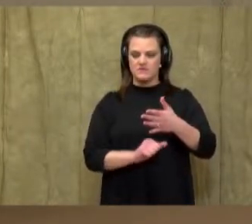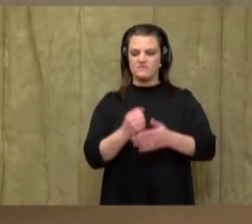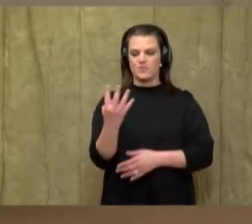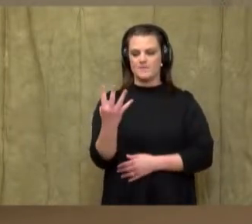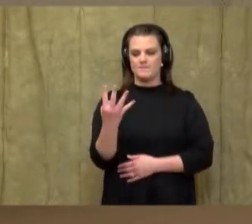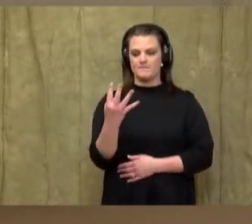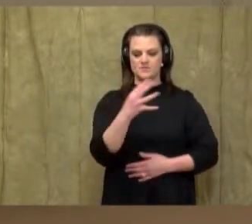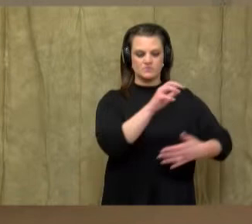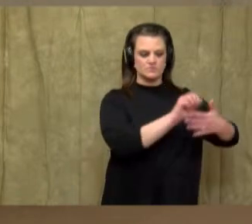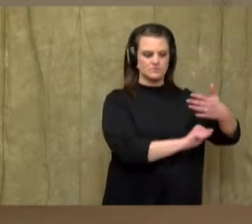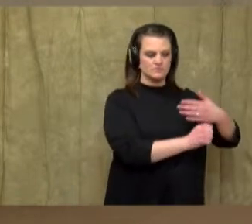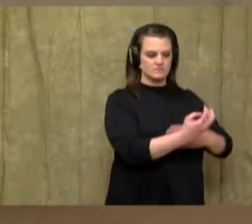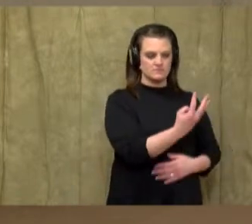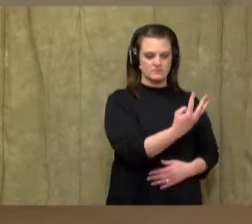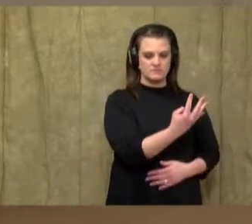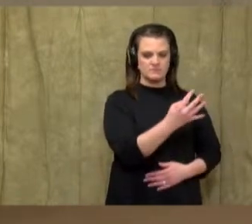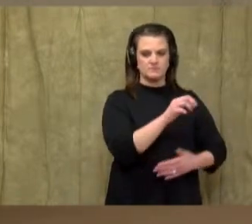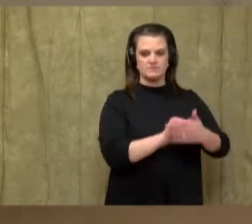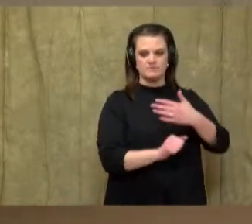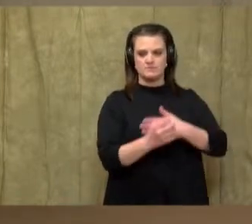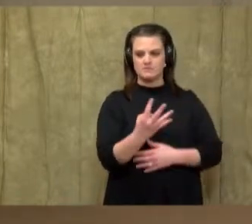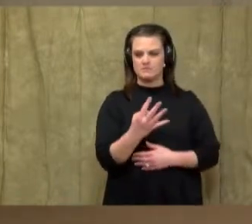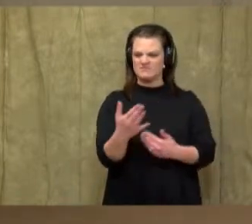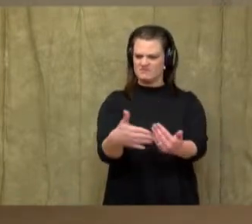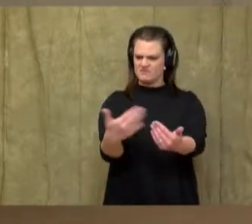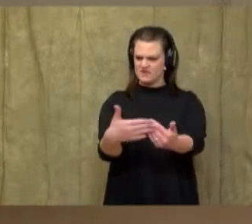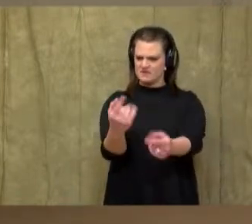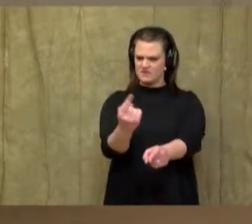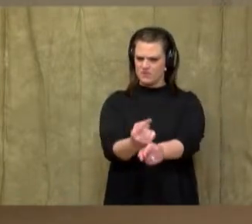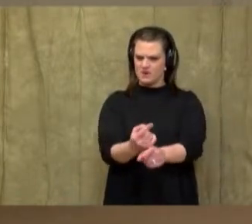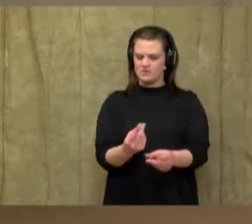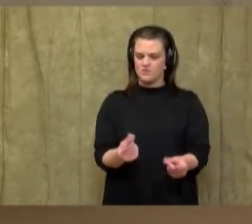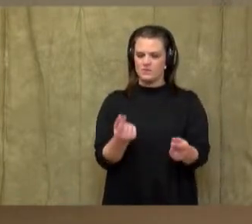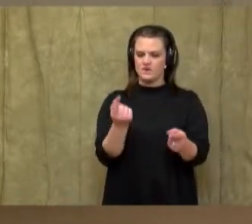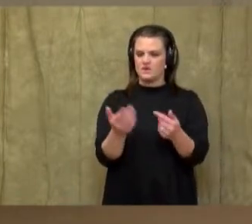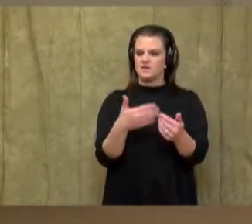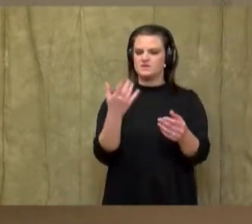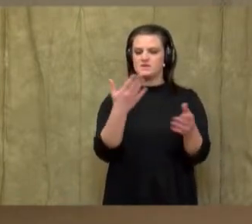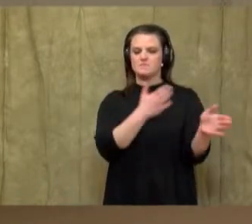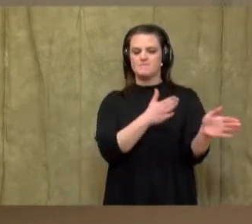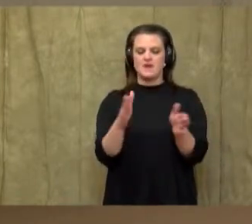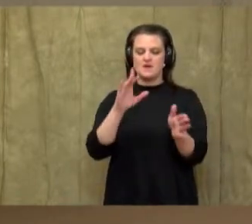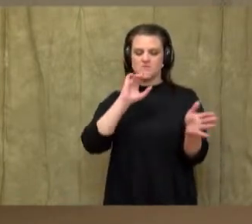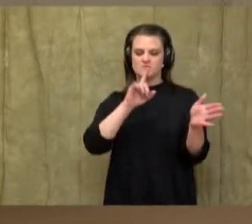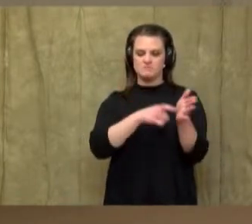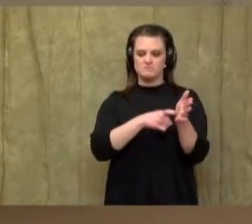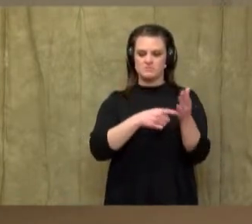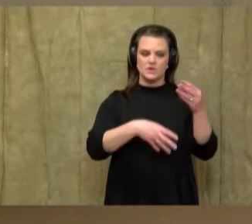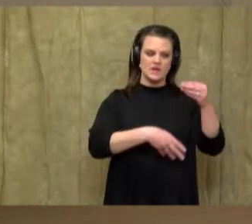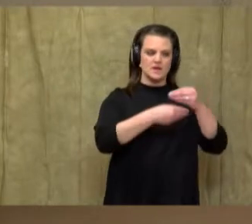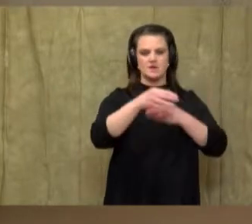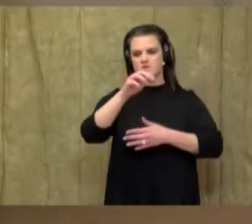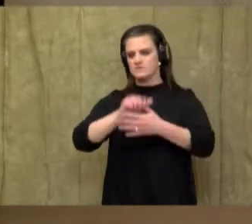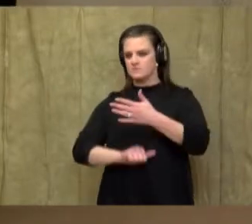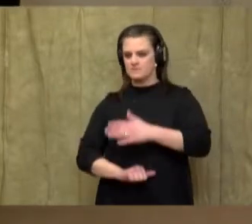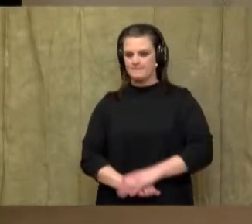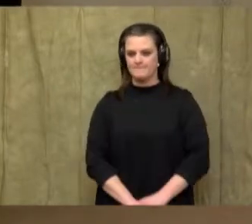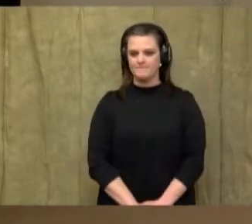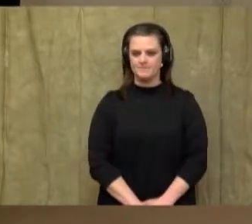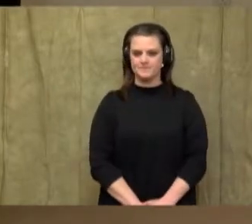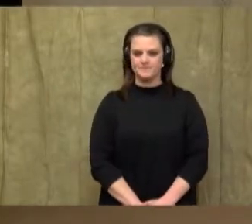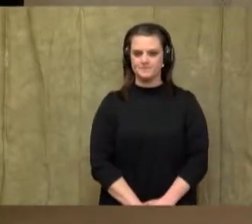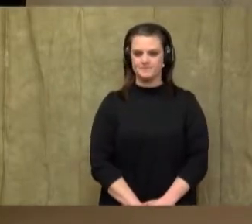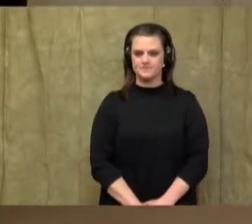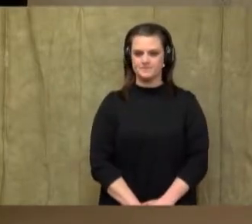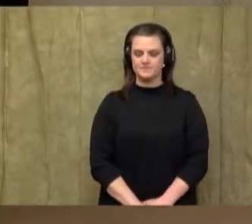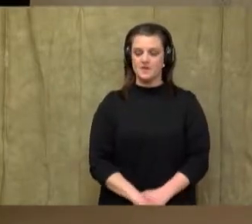4. So that's easy. Quick, easy patterns with adding and subtracting.